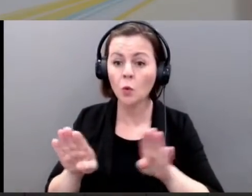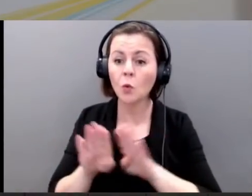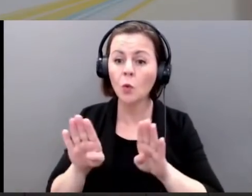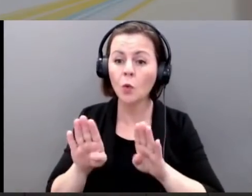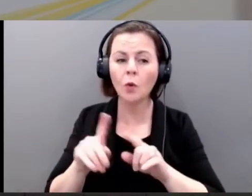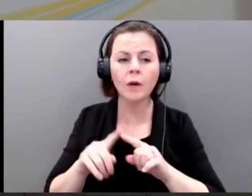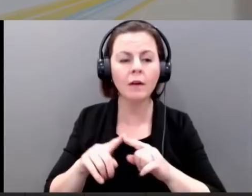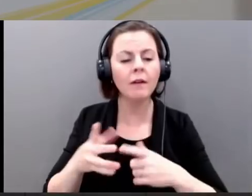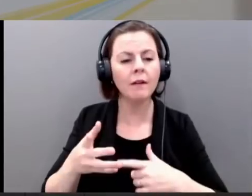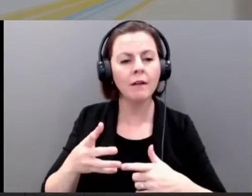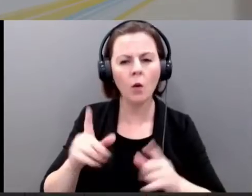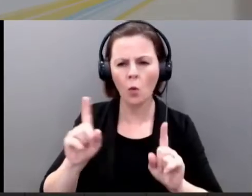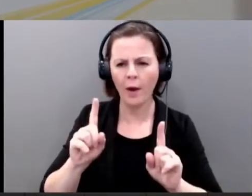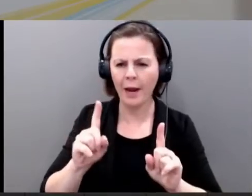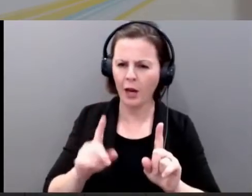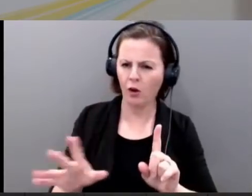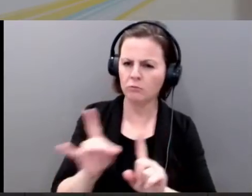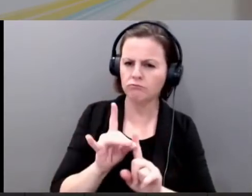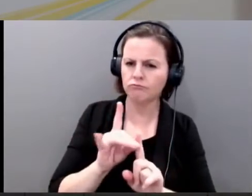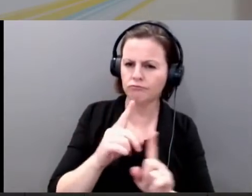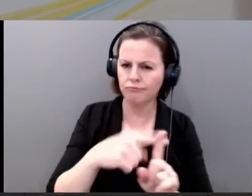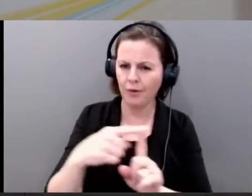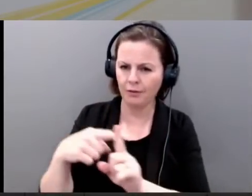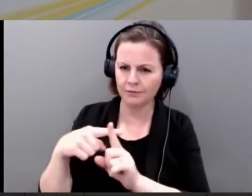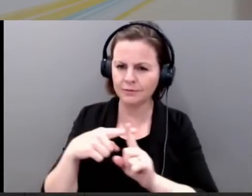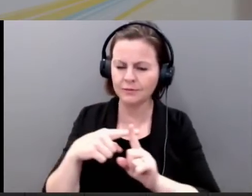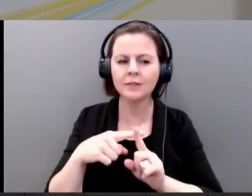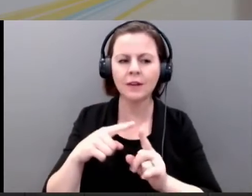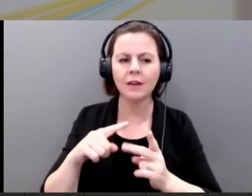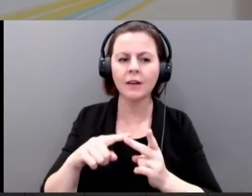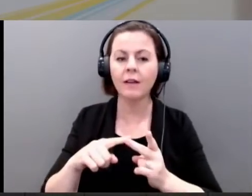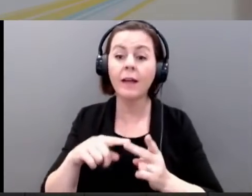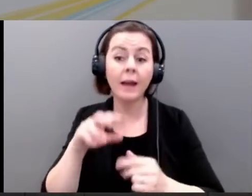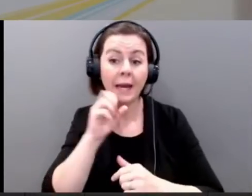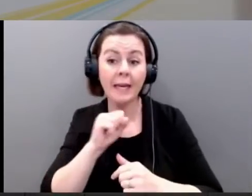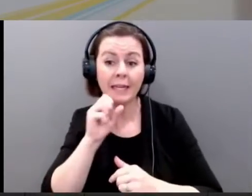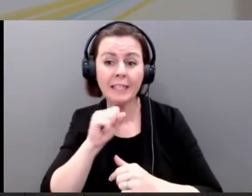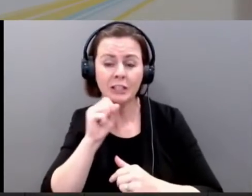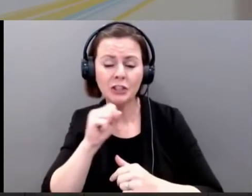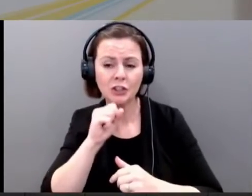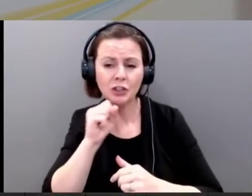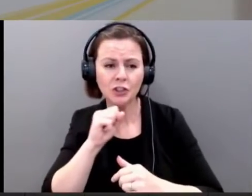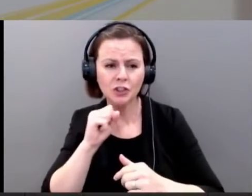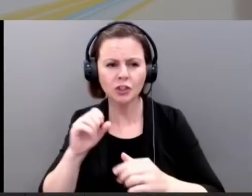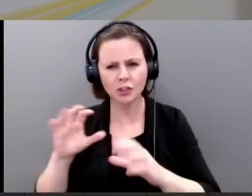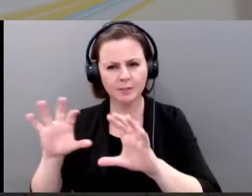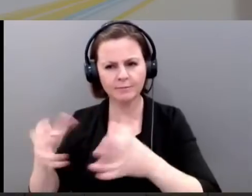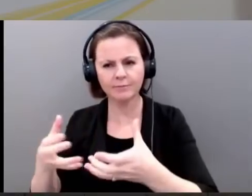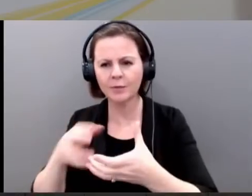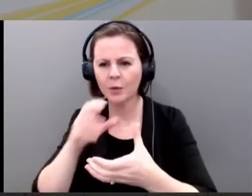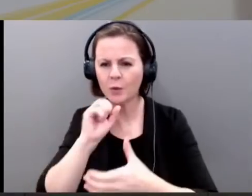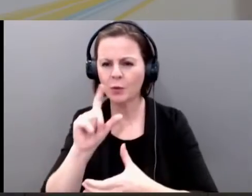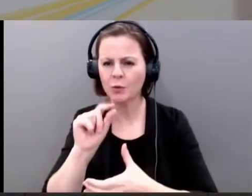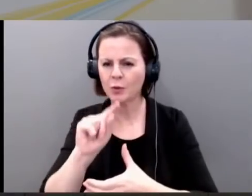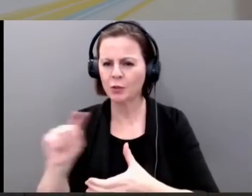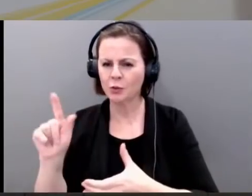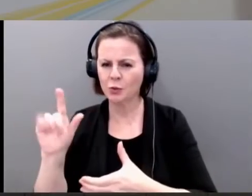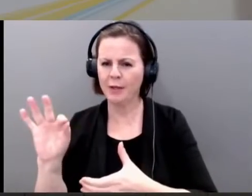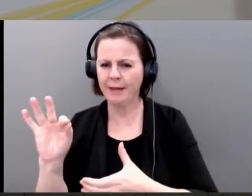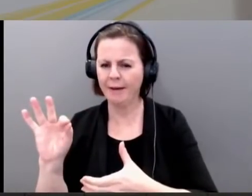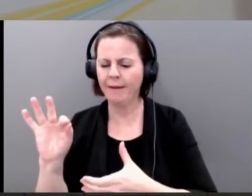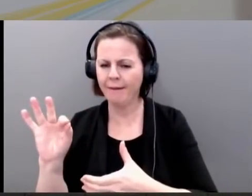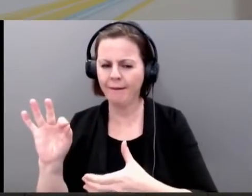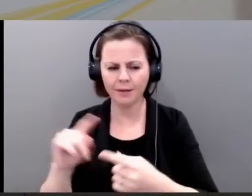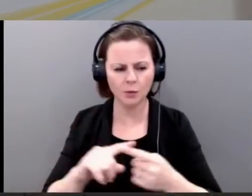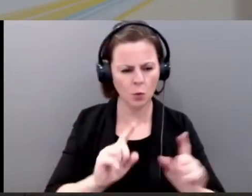seeing the cases in. So in the 20 to 29-year-olds, primarily in these last number of cases, and